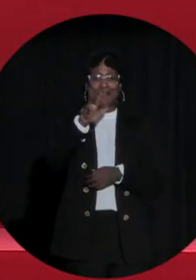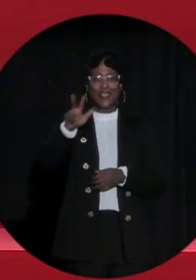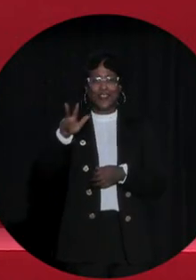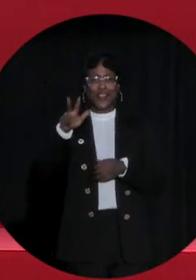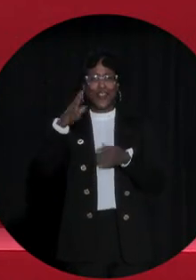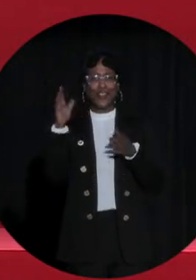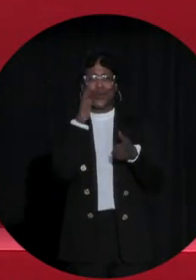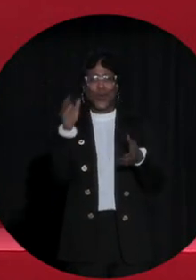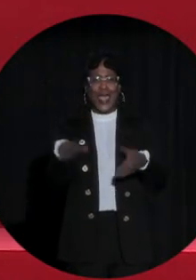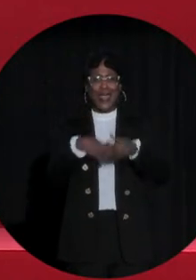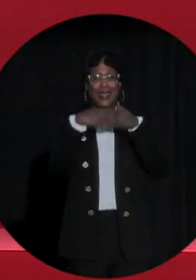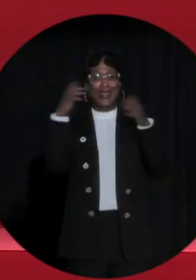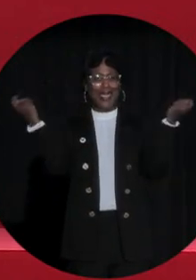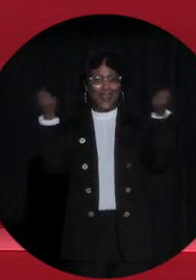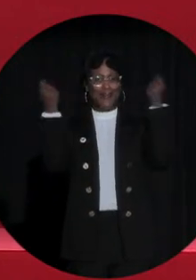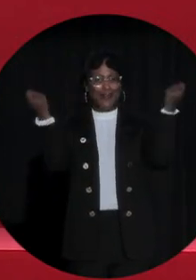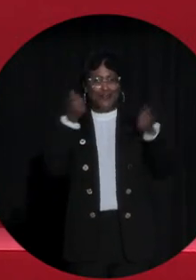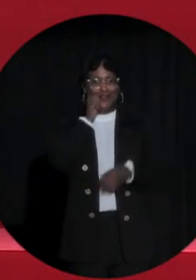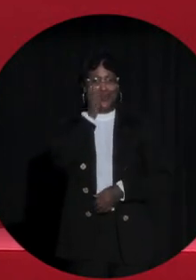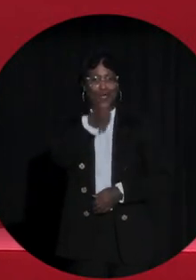tomorrow,